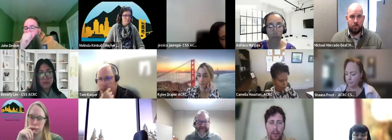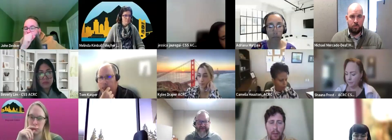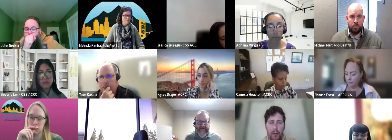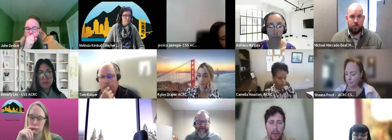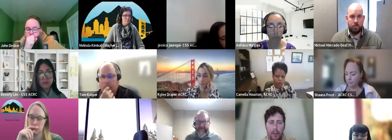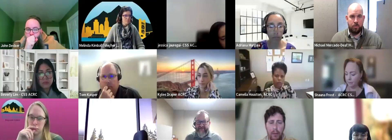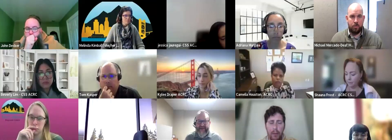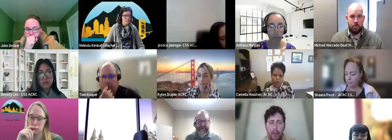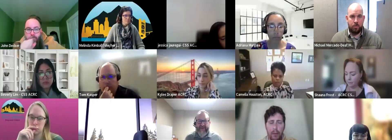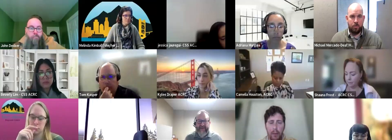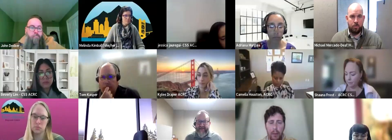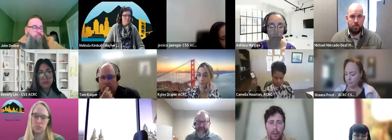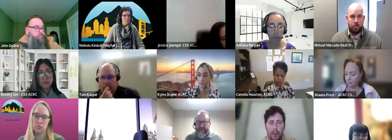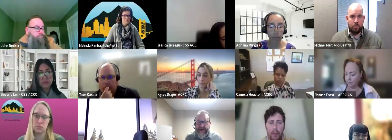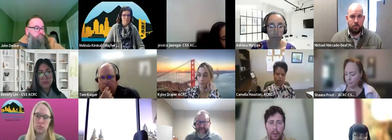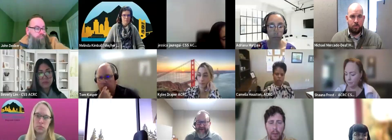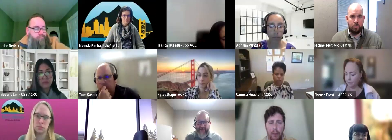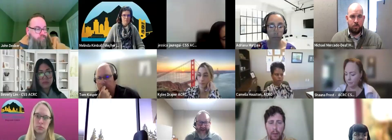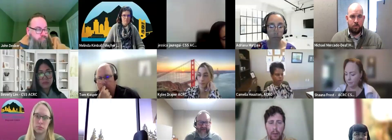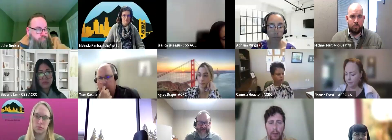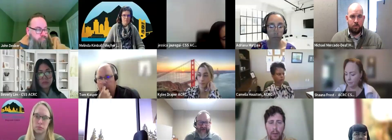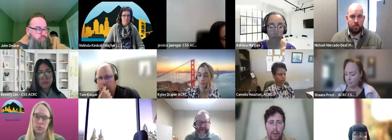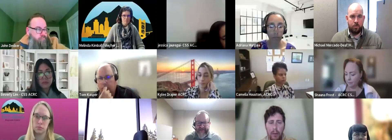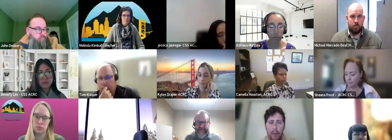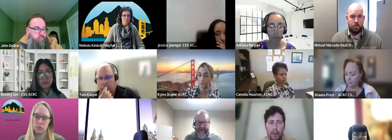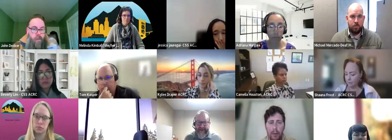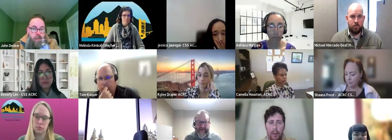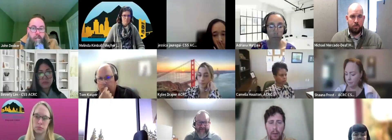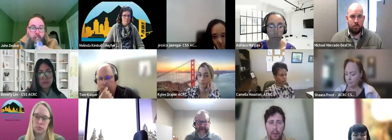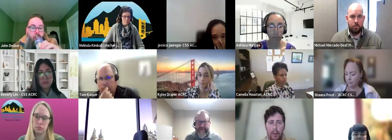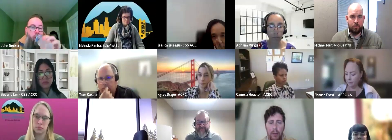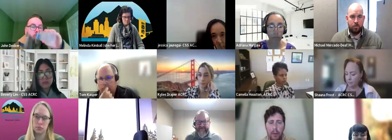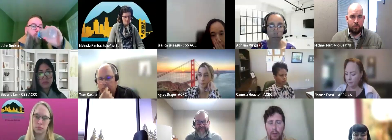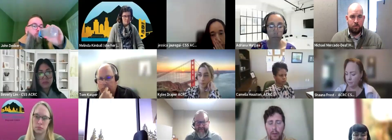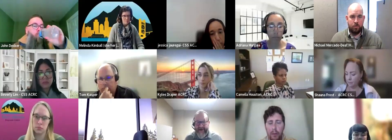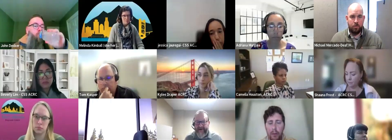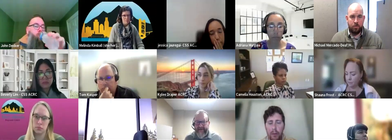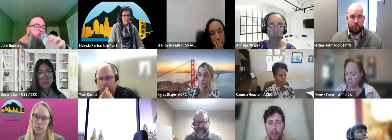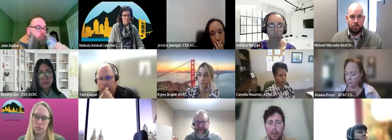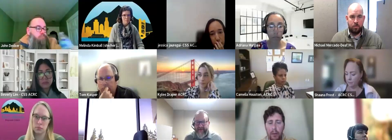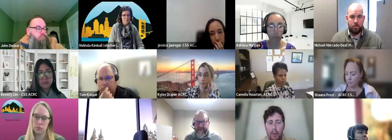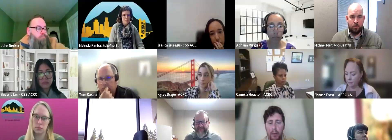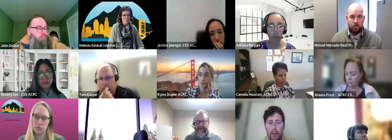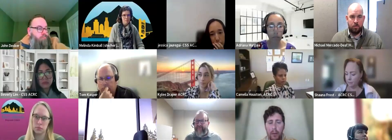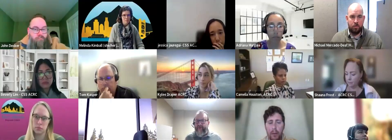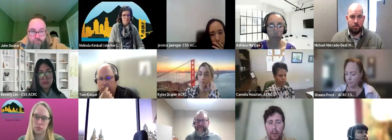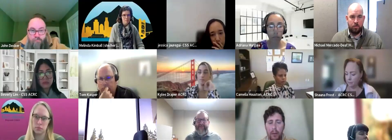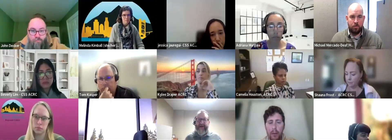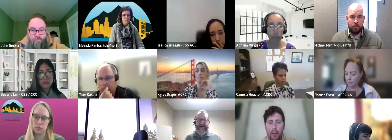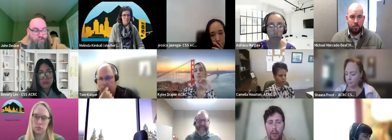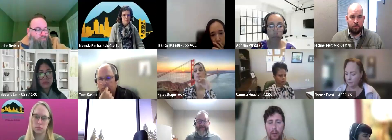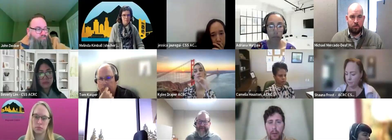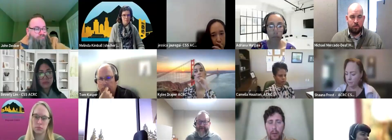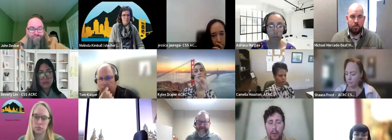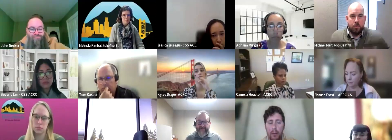at the regional center overseeing his programs and making sure that things are being delivered in a person-centered manner. So it warms